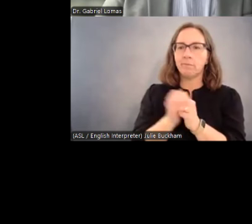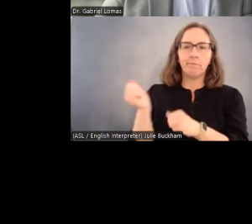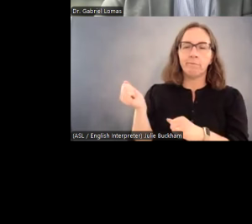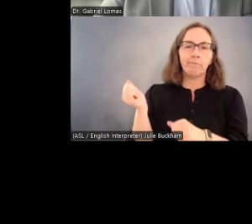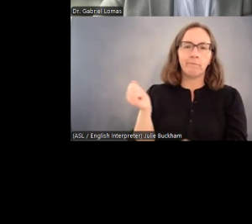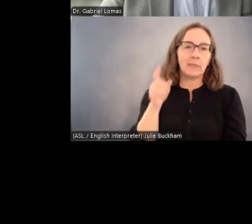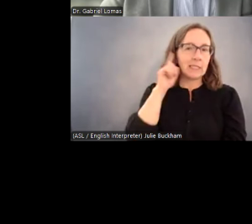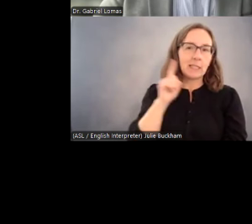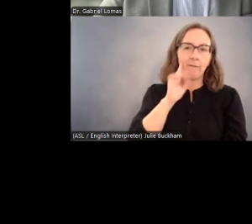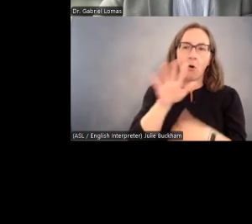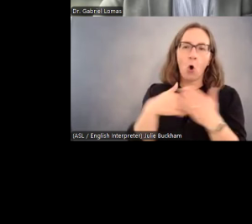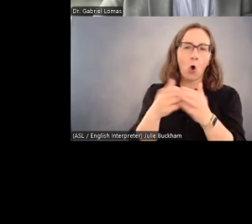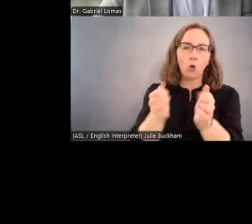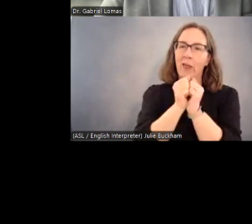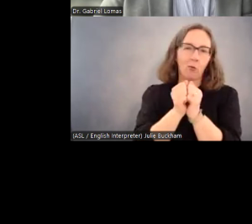if they're deaf.